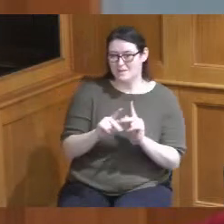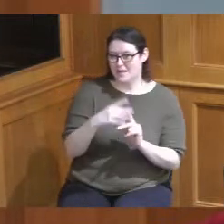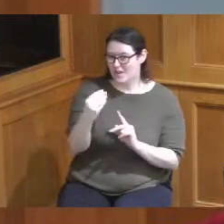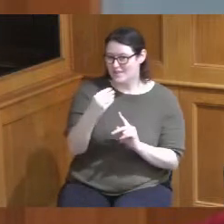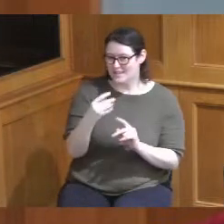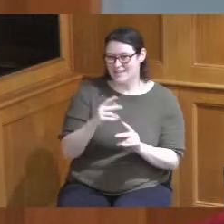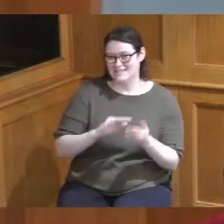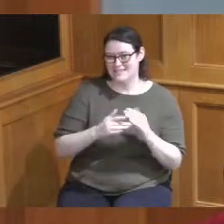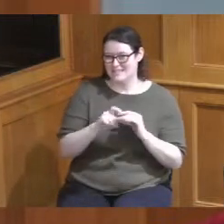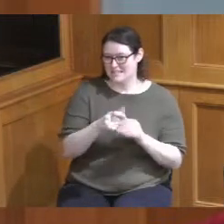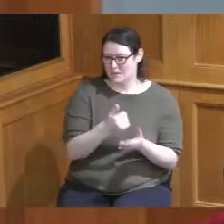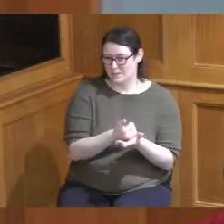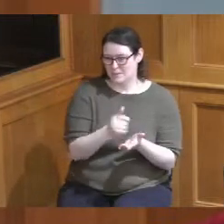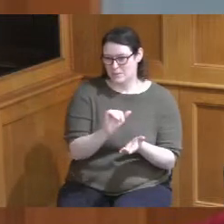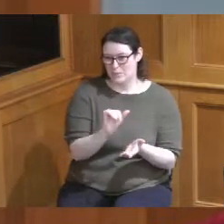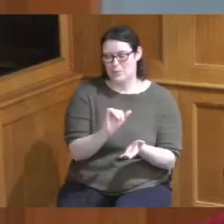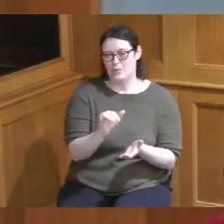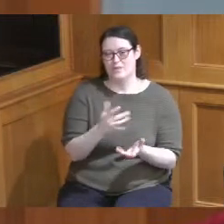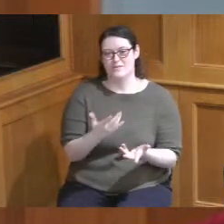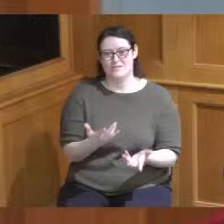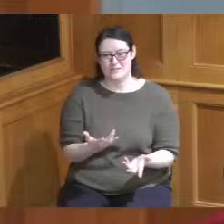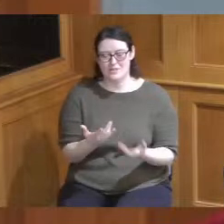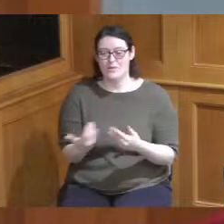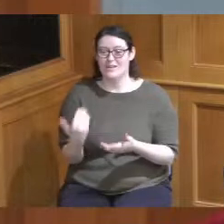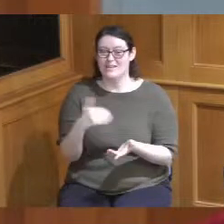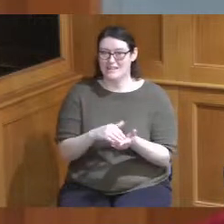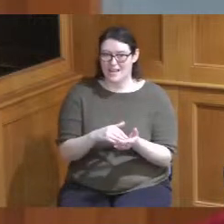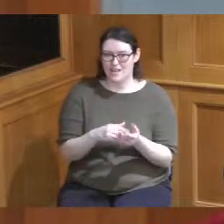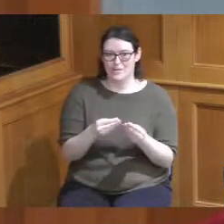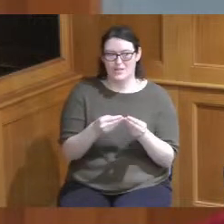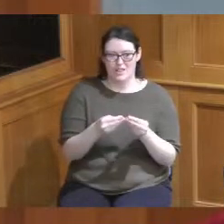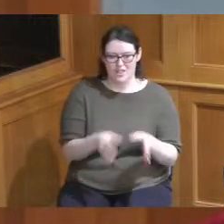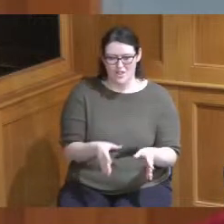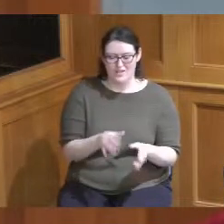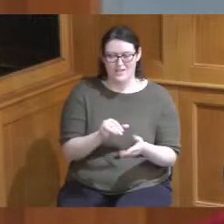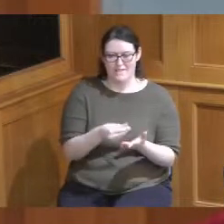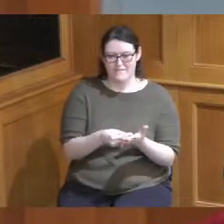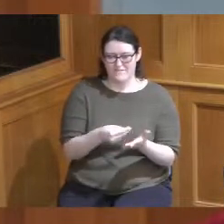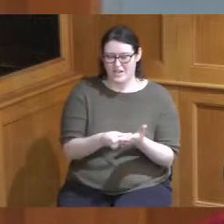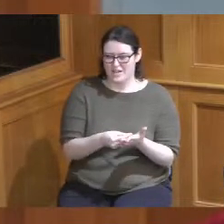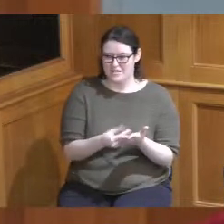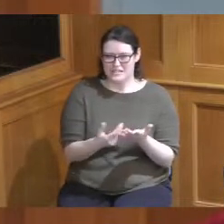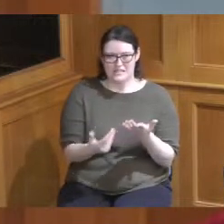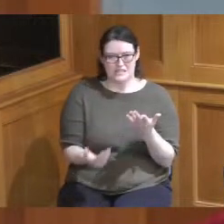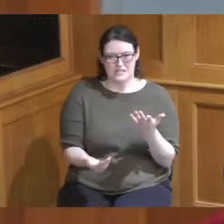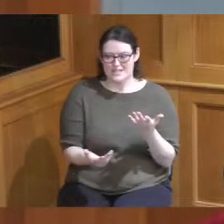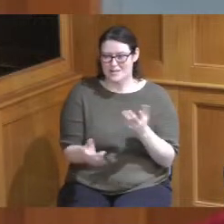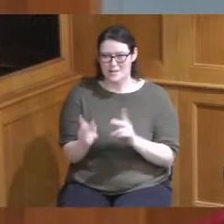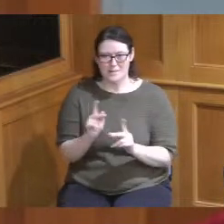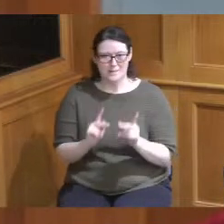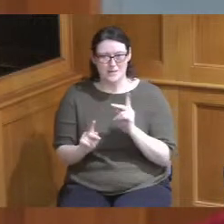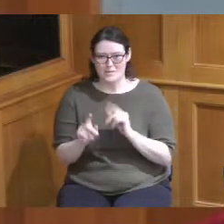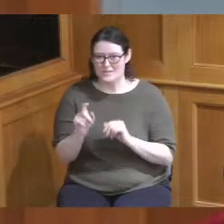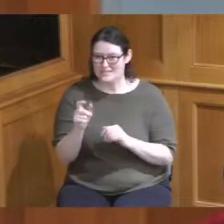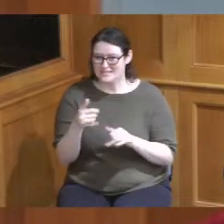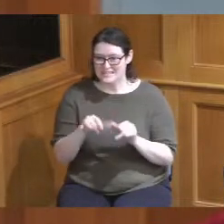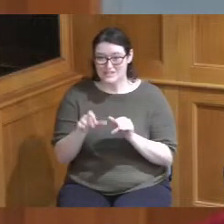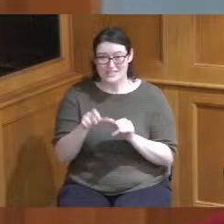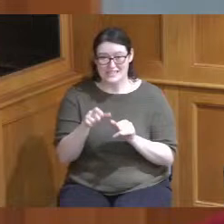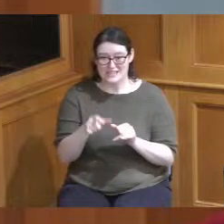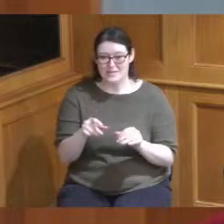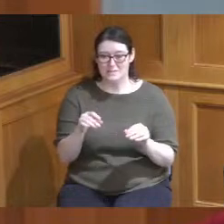and amounts are up again with the loss of this funding, and amounts that people are in need of are increasing.